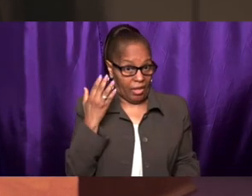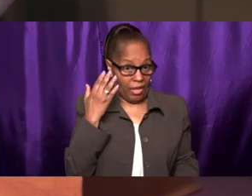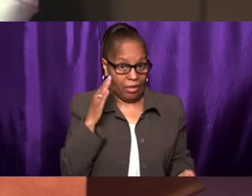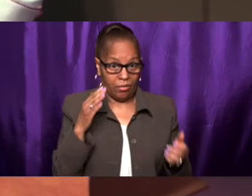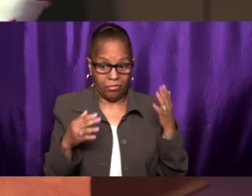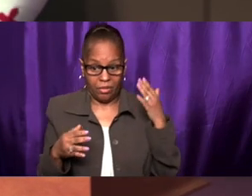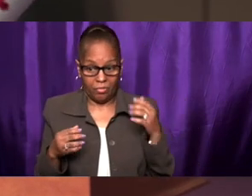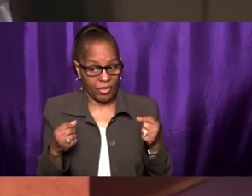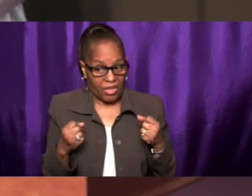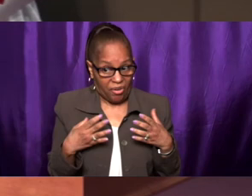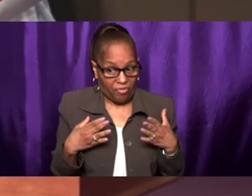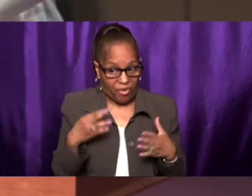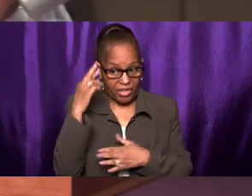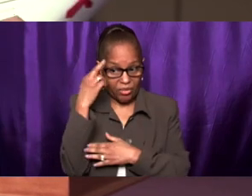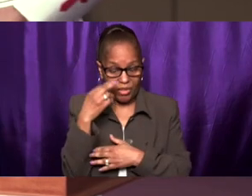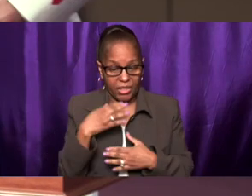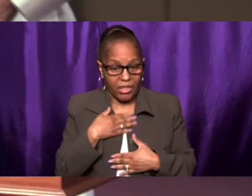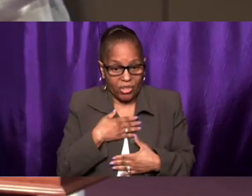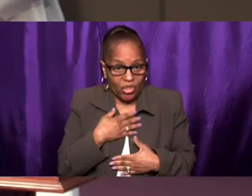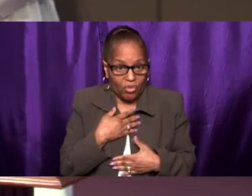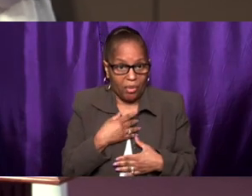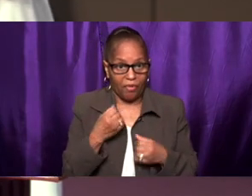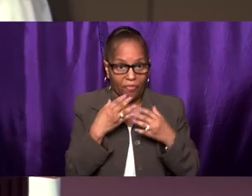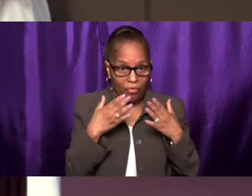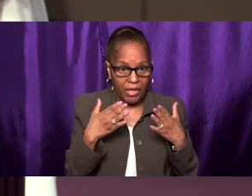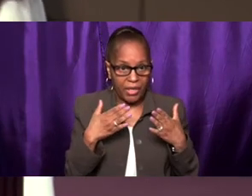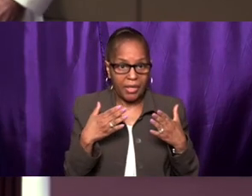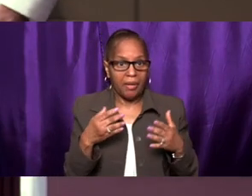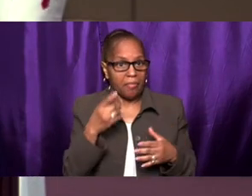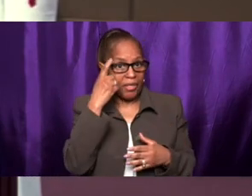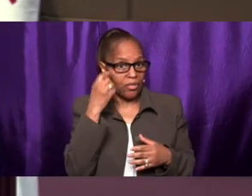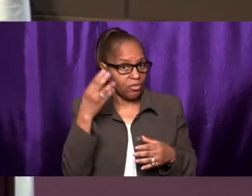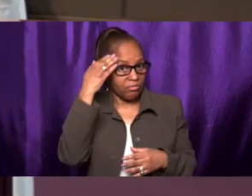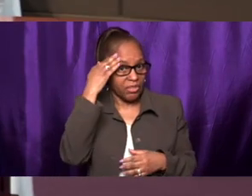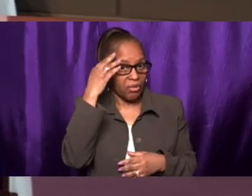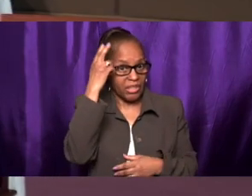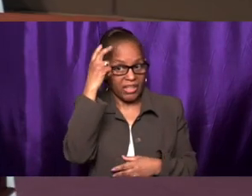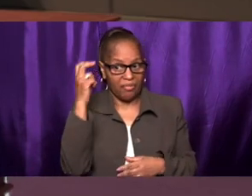I don't know. I'm really afraid to really enjoy it. I'm really afraid to get high because you know the devil busy.